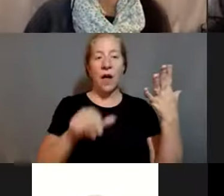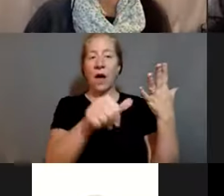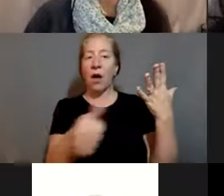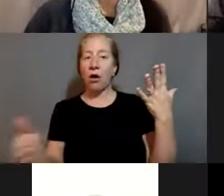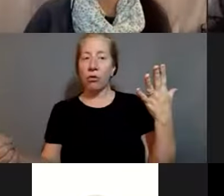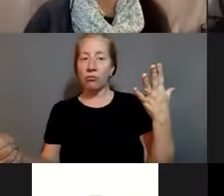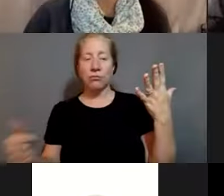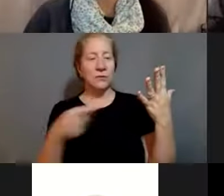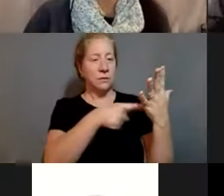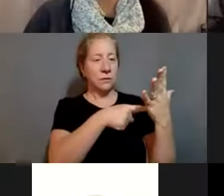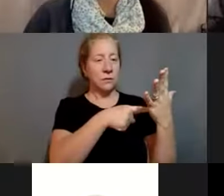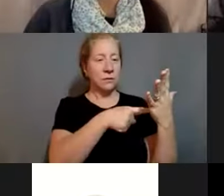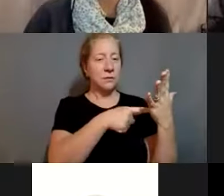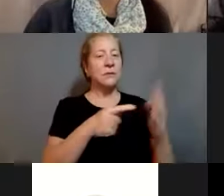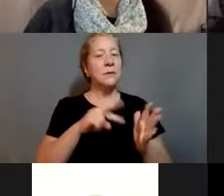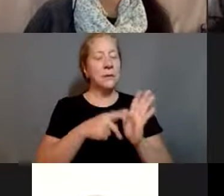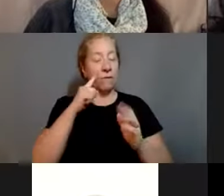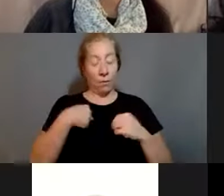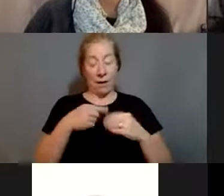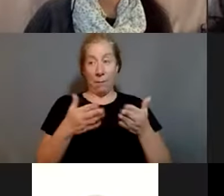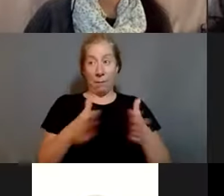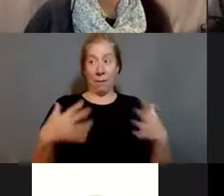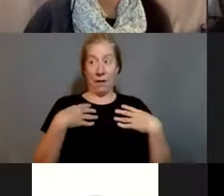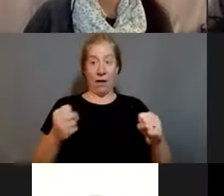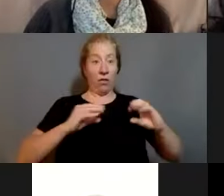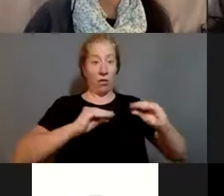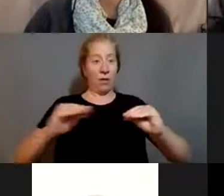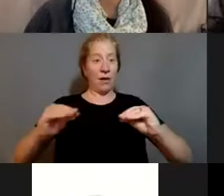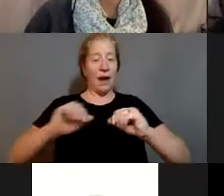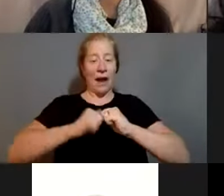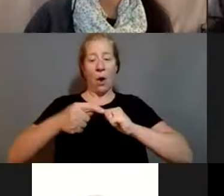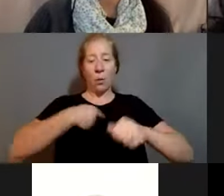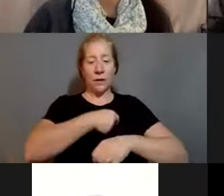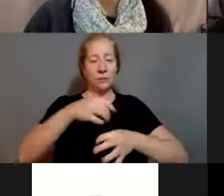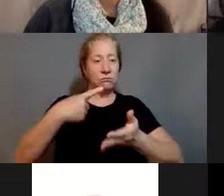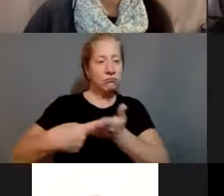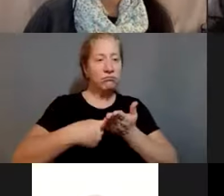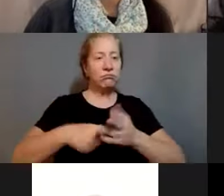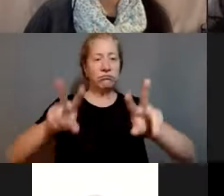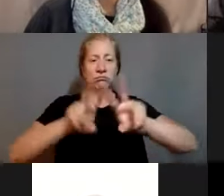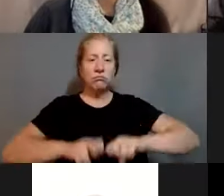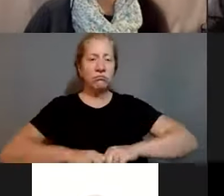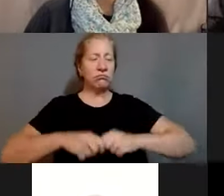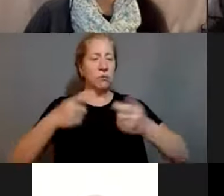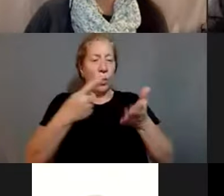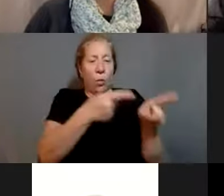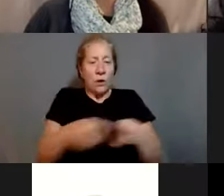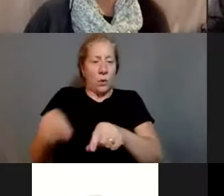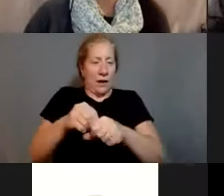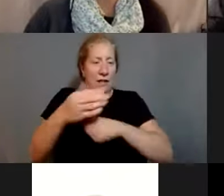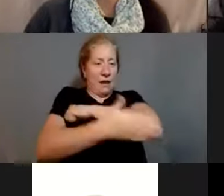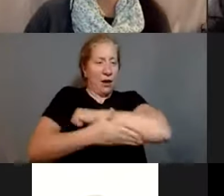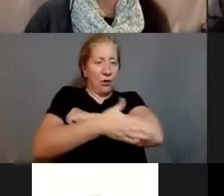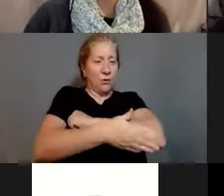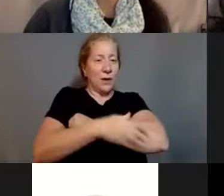even public health wise, to even think about how we frame health disparities, which are really health inequities because